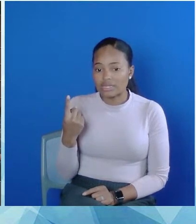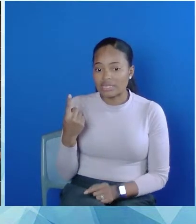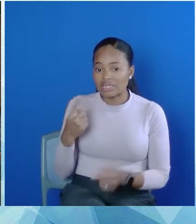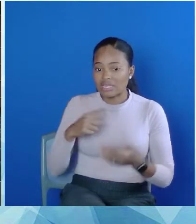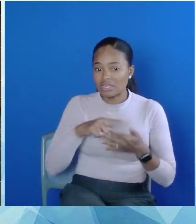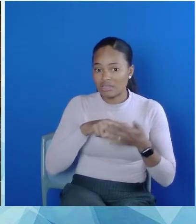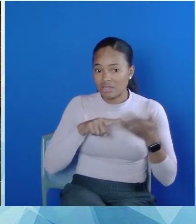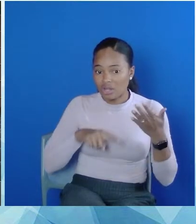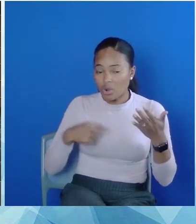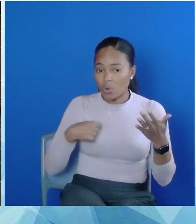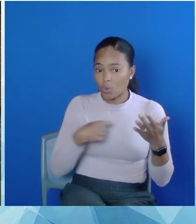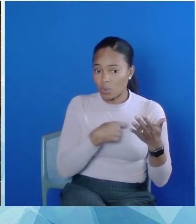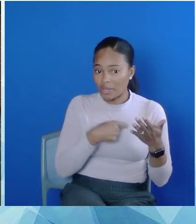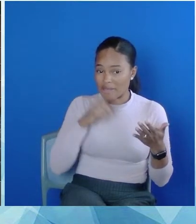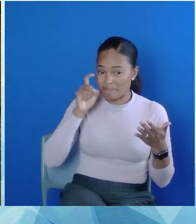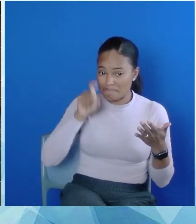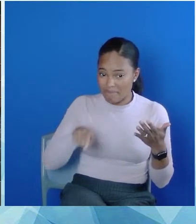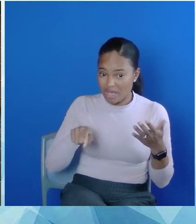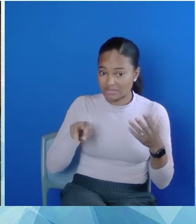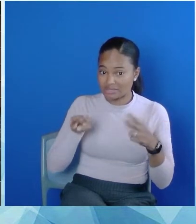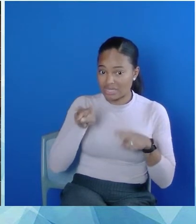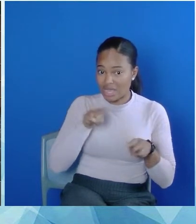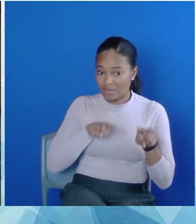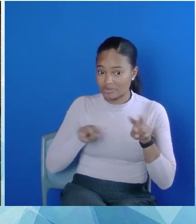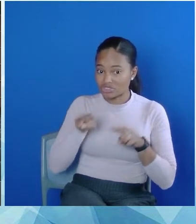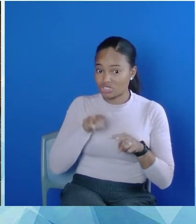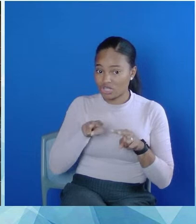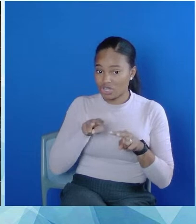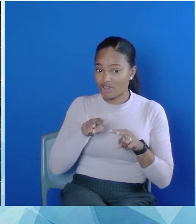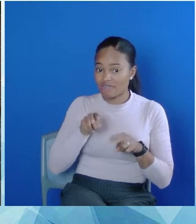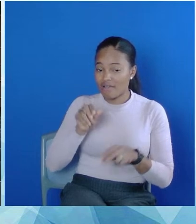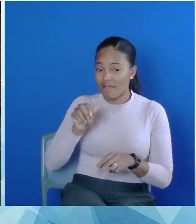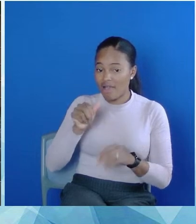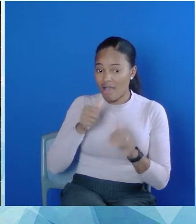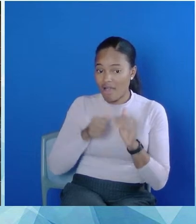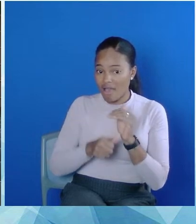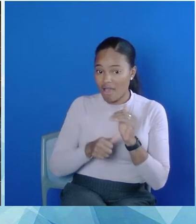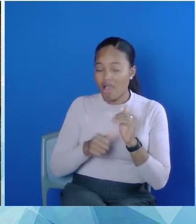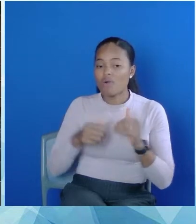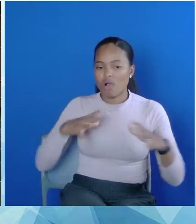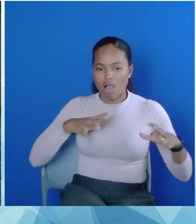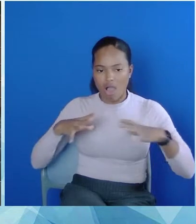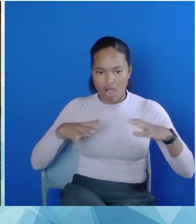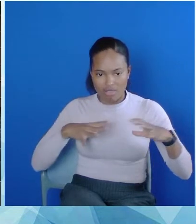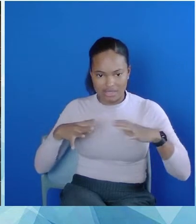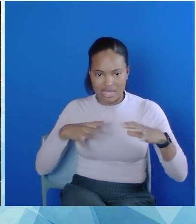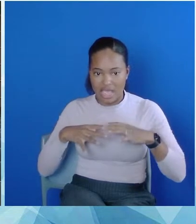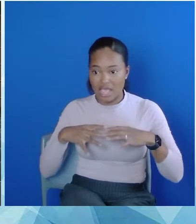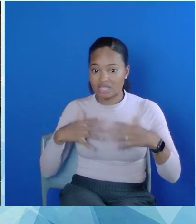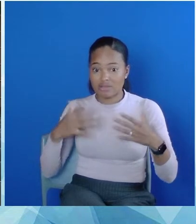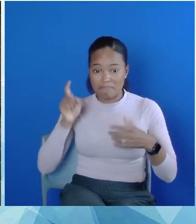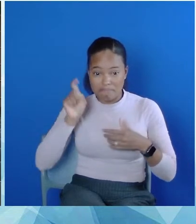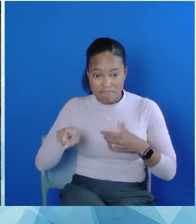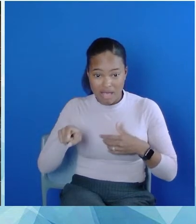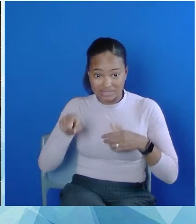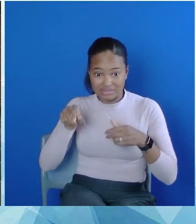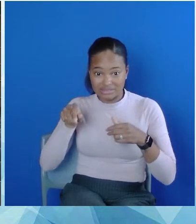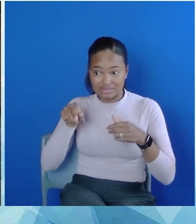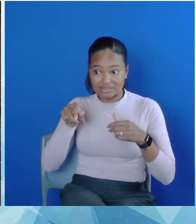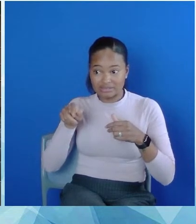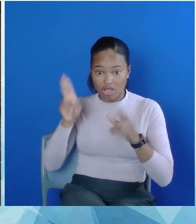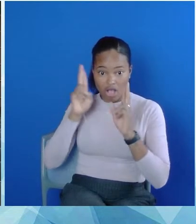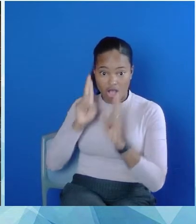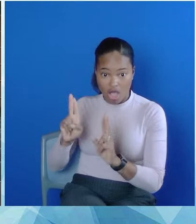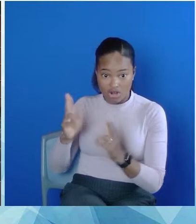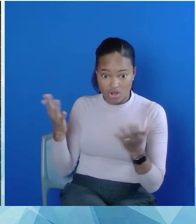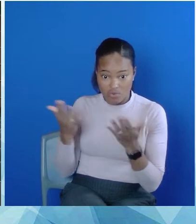to observe under Arizona Revised Statute are 9/11 Education Day and Sandra Day O'Connor's Civic